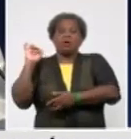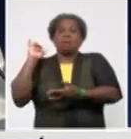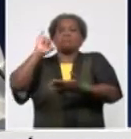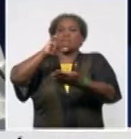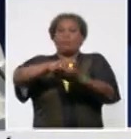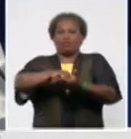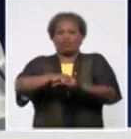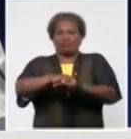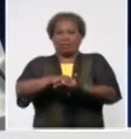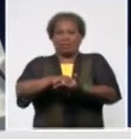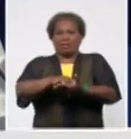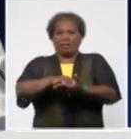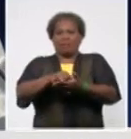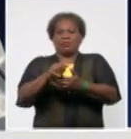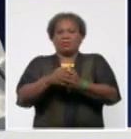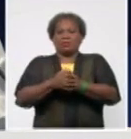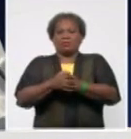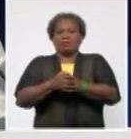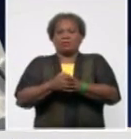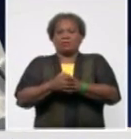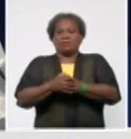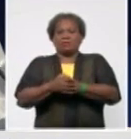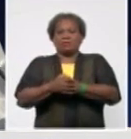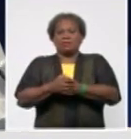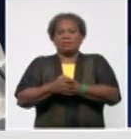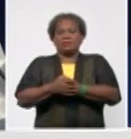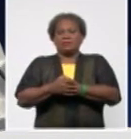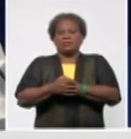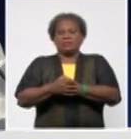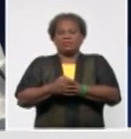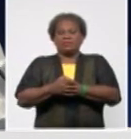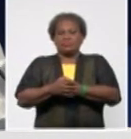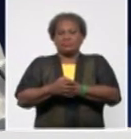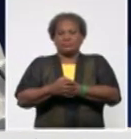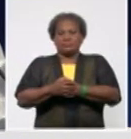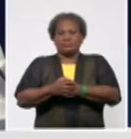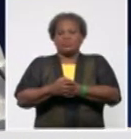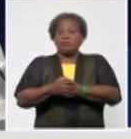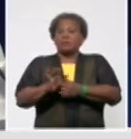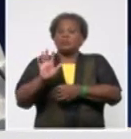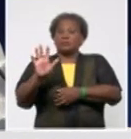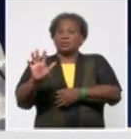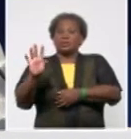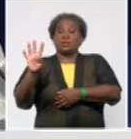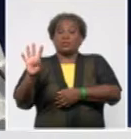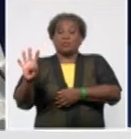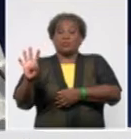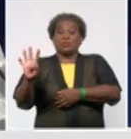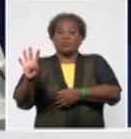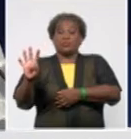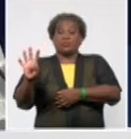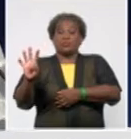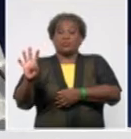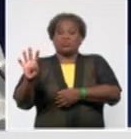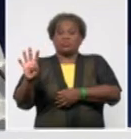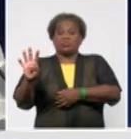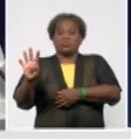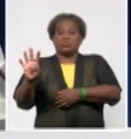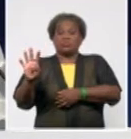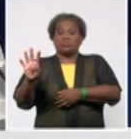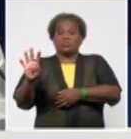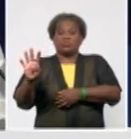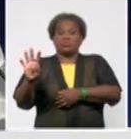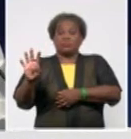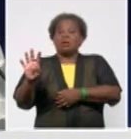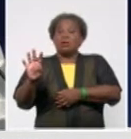Mayabeque, 1 from Santiago de Cuba, which is the aforementioned imported case, and does not affect the province